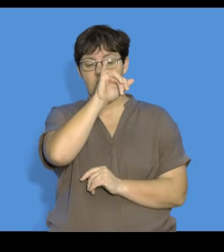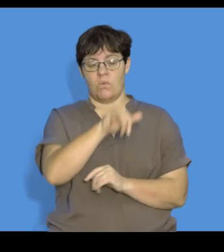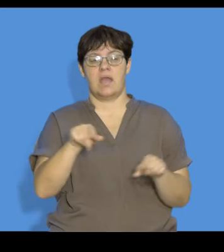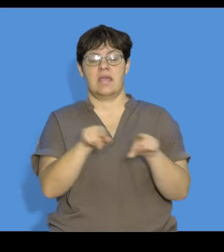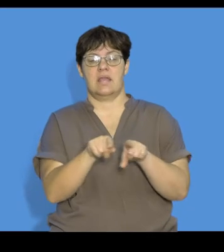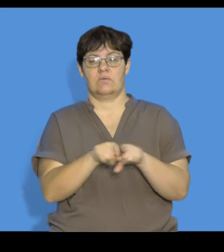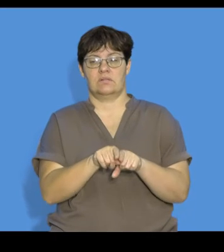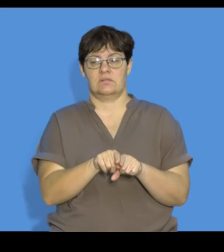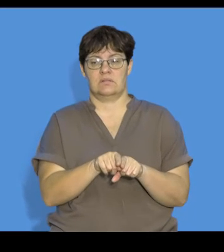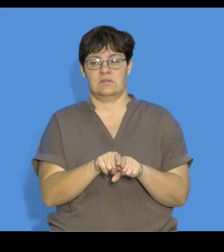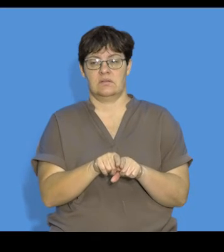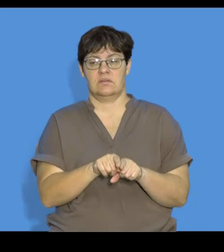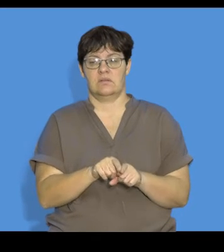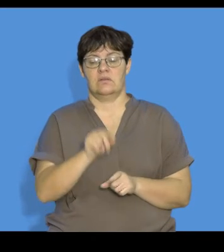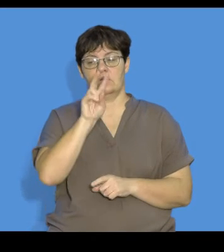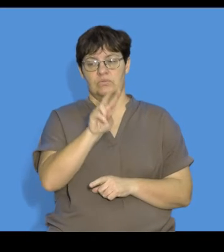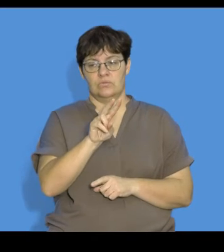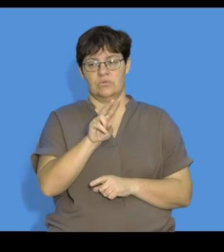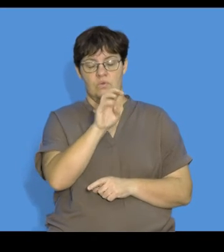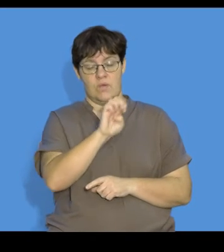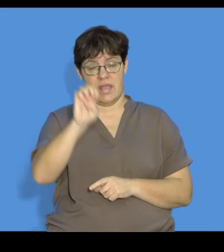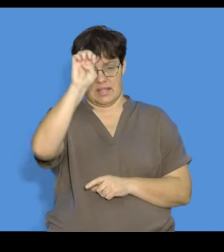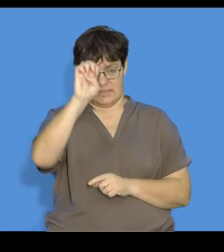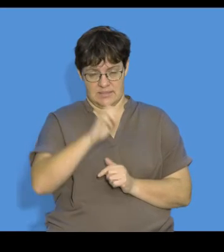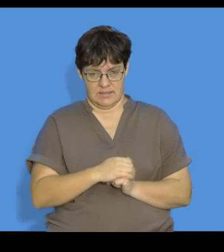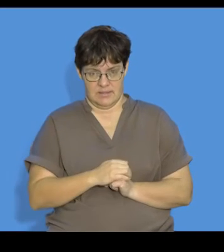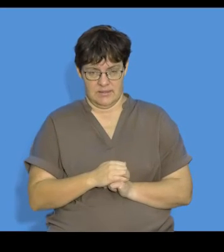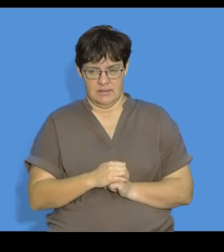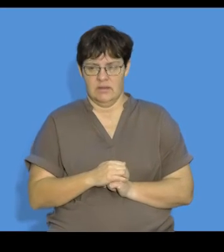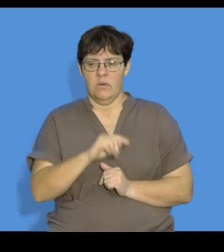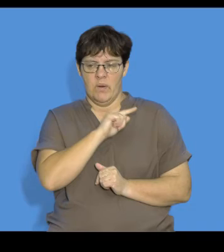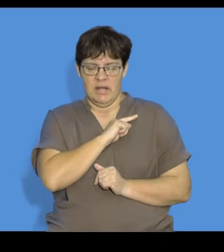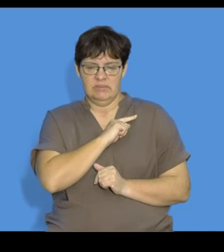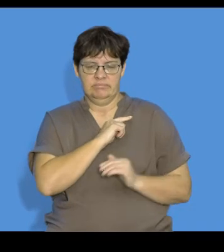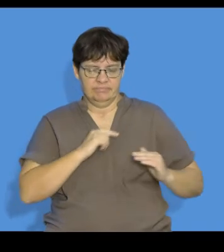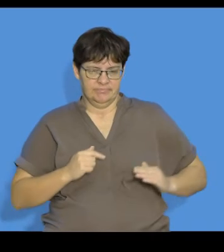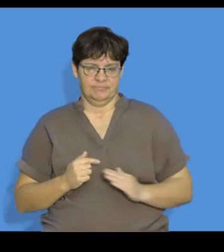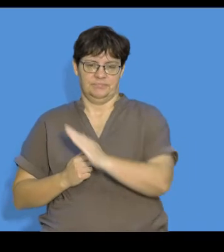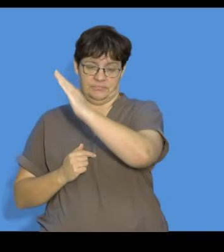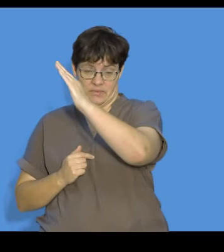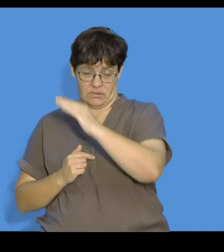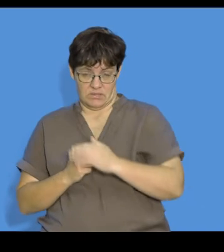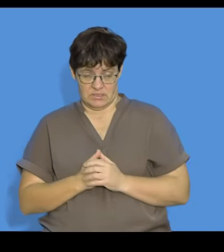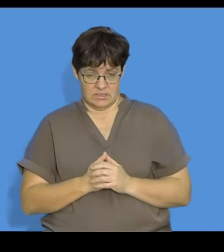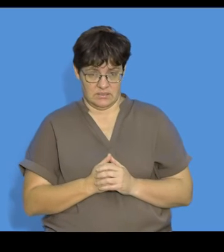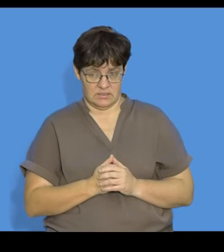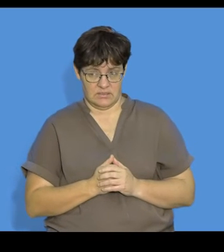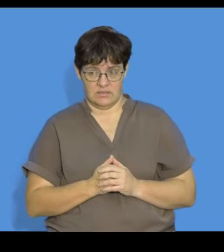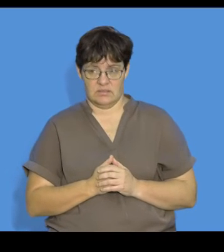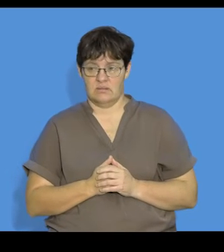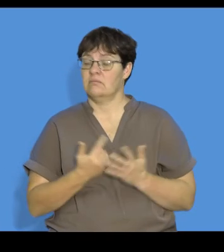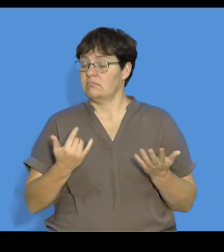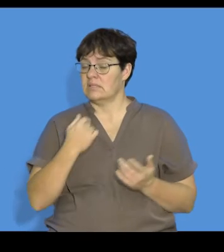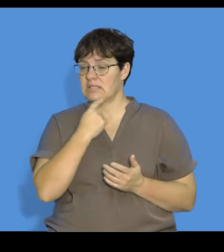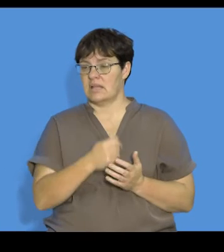is equals to 2 to the exponent of x, right? Because it's an increasing function. And then we